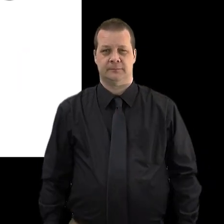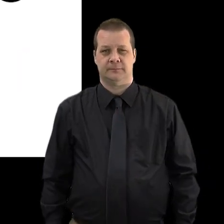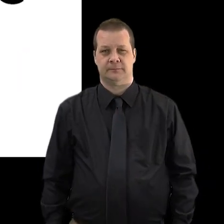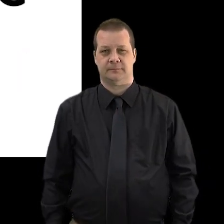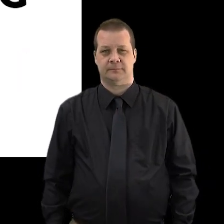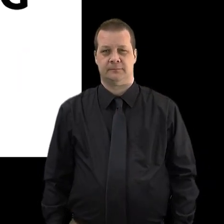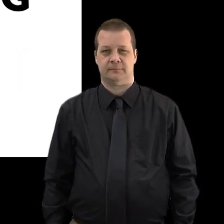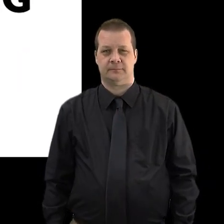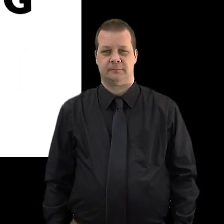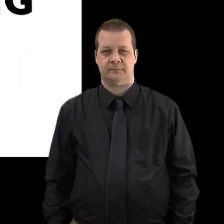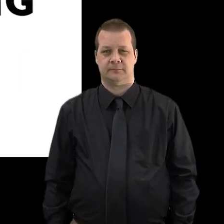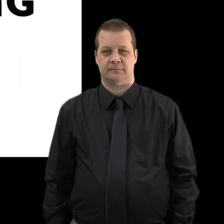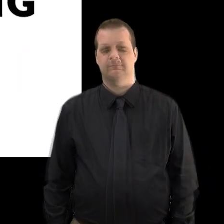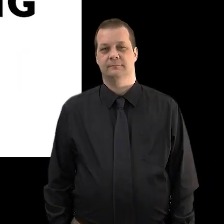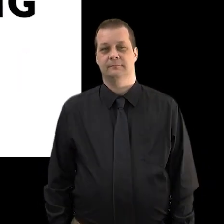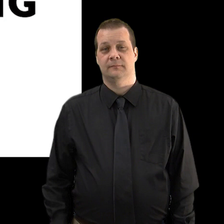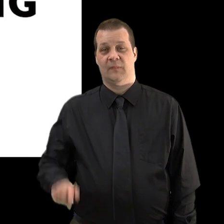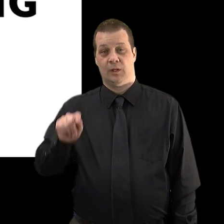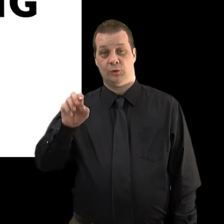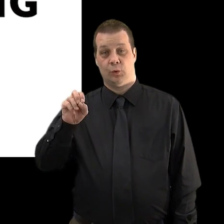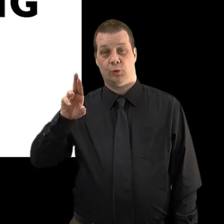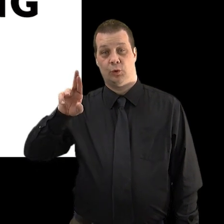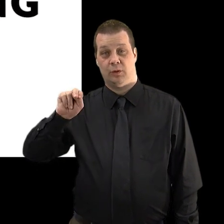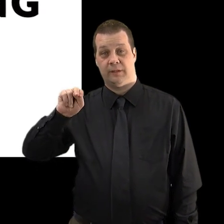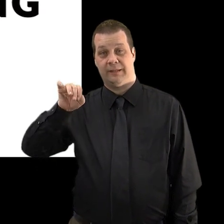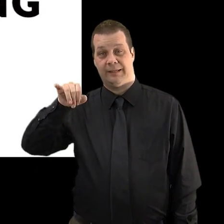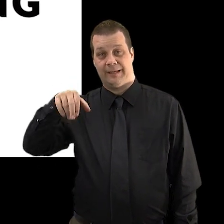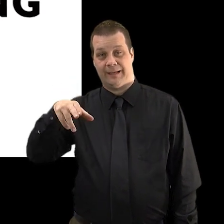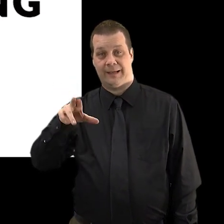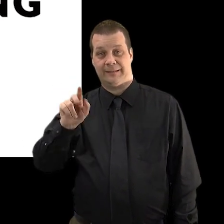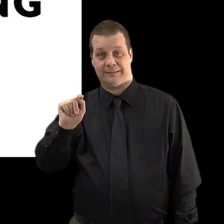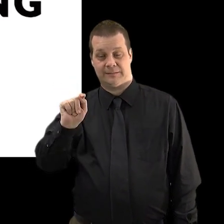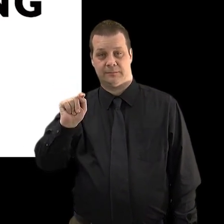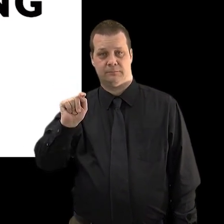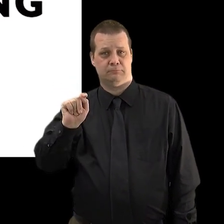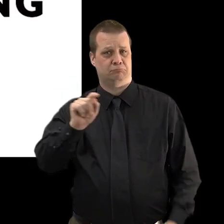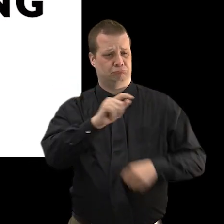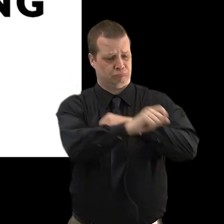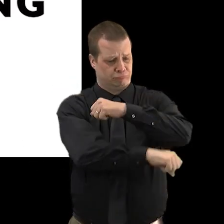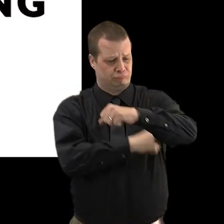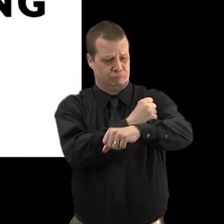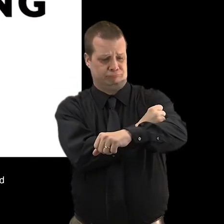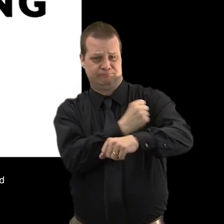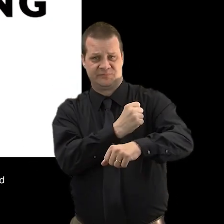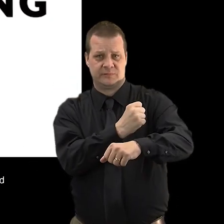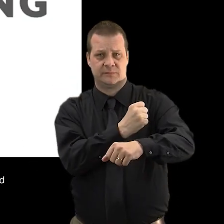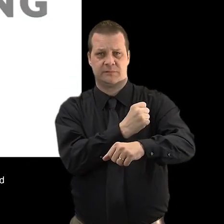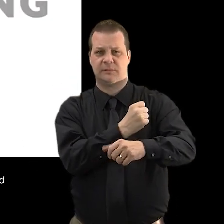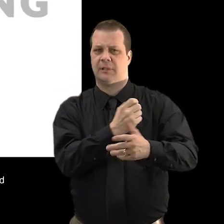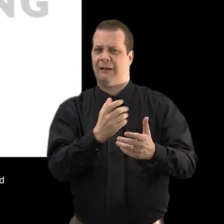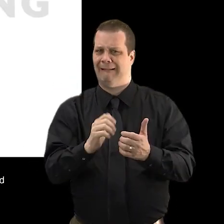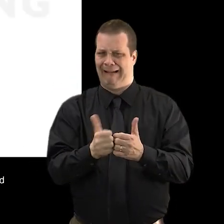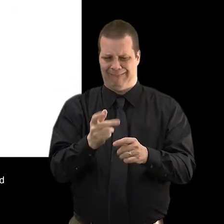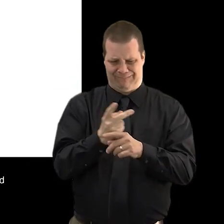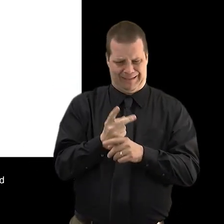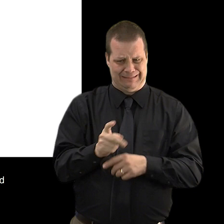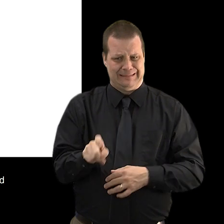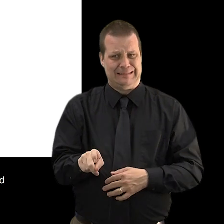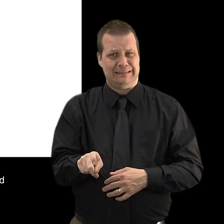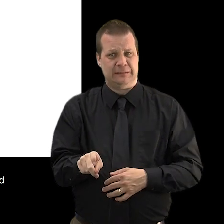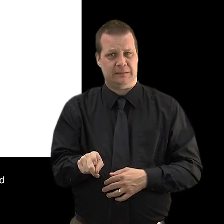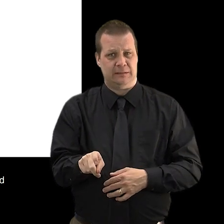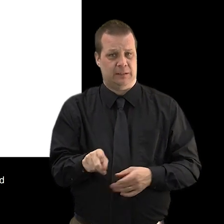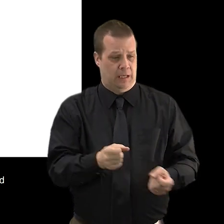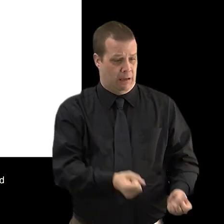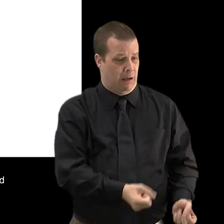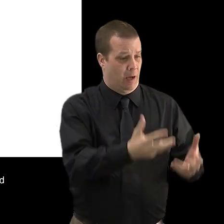There are two main ways to tell whether bleeding is serious enough to require a tourniquet: the volume of blood and the flow.